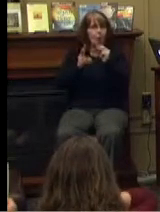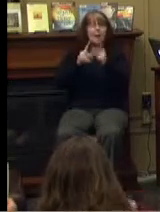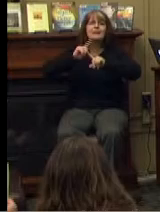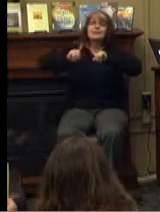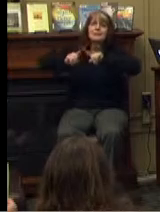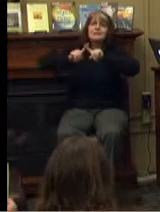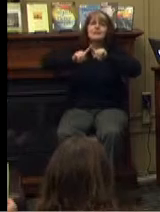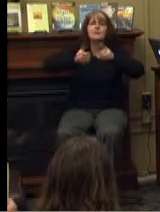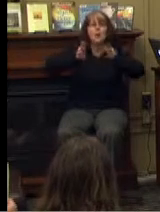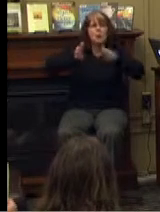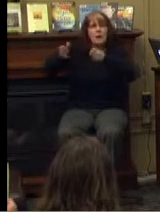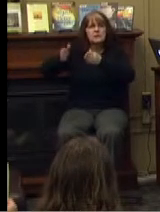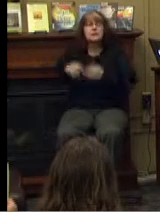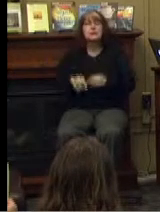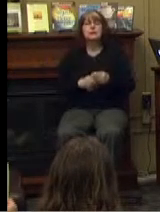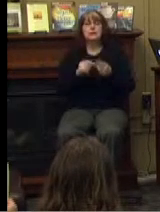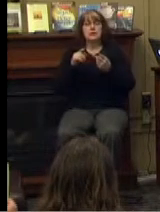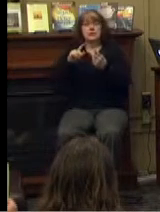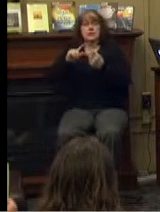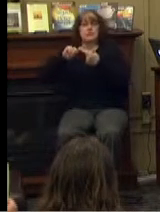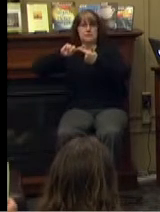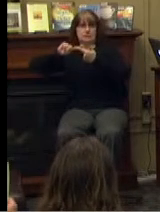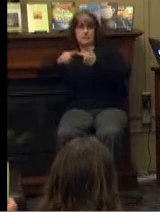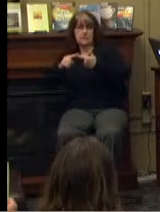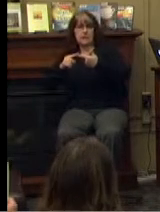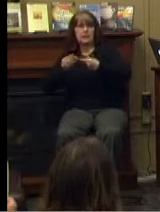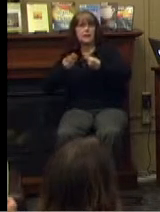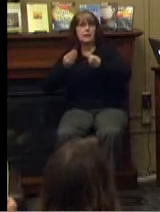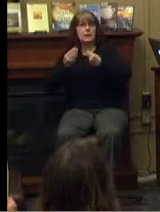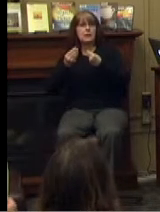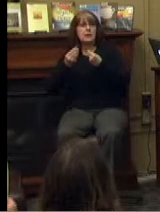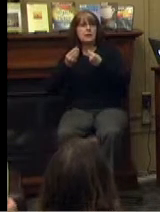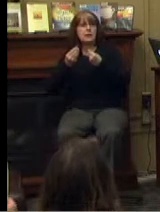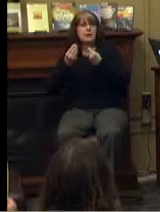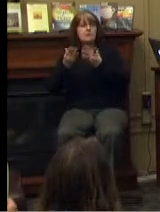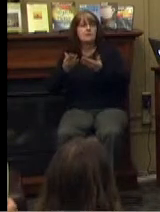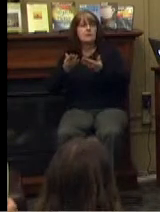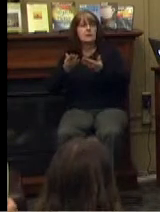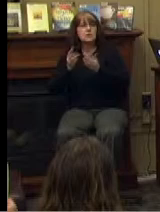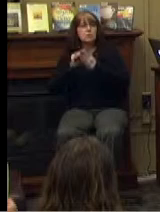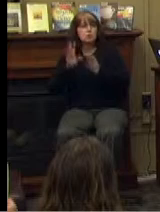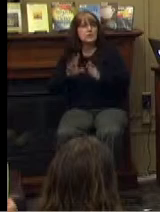also to provide multiple ways of expressing what it is that they're learning.